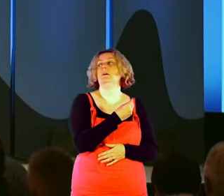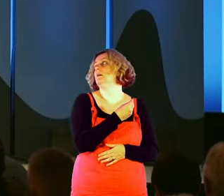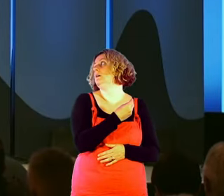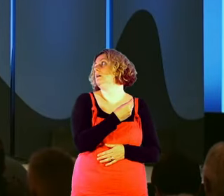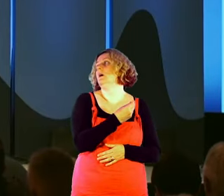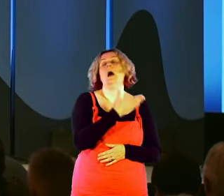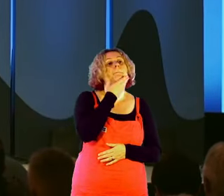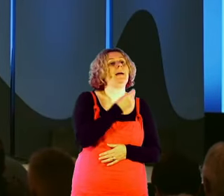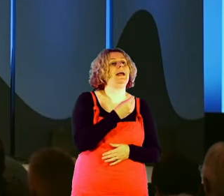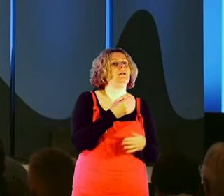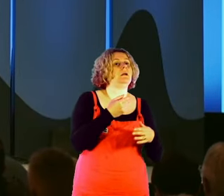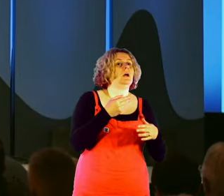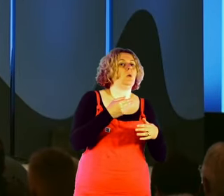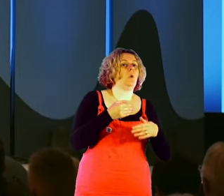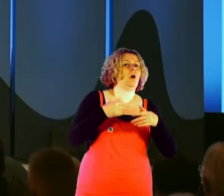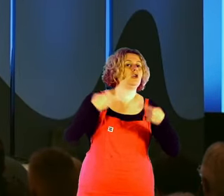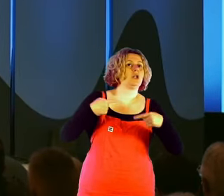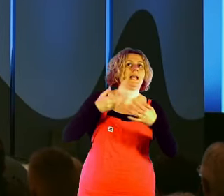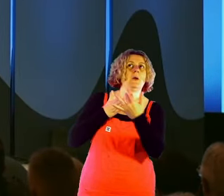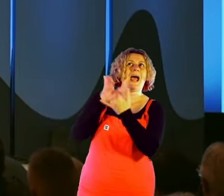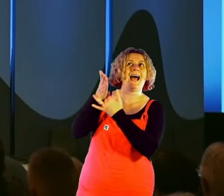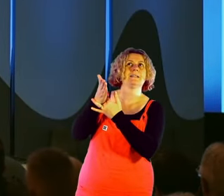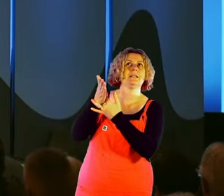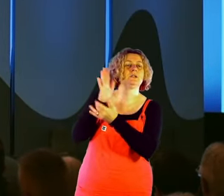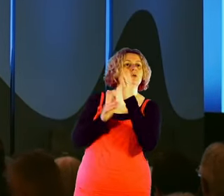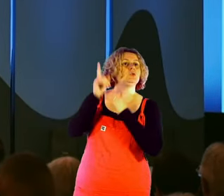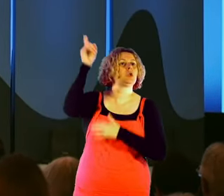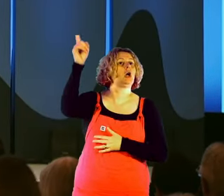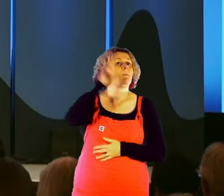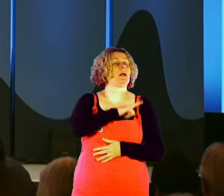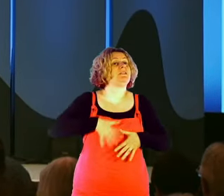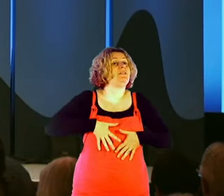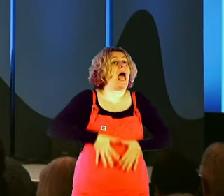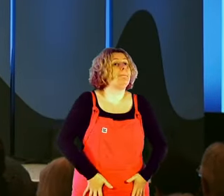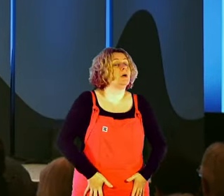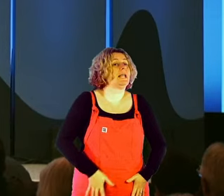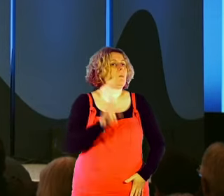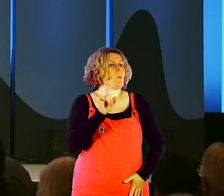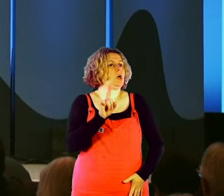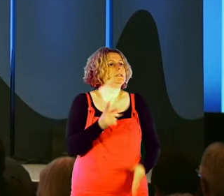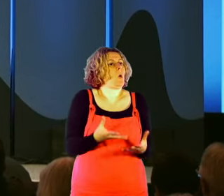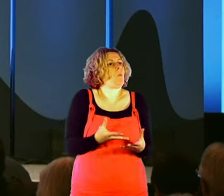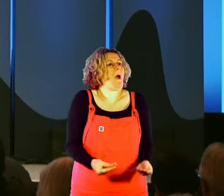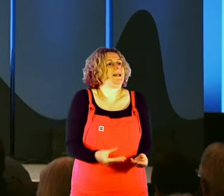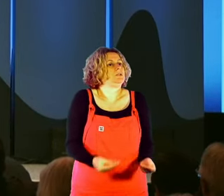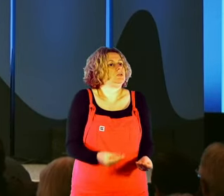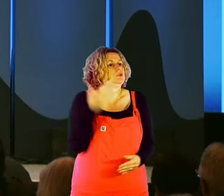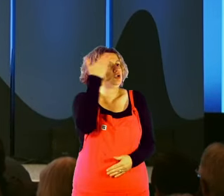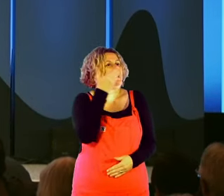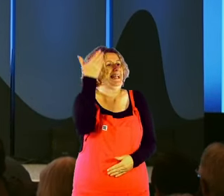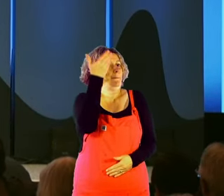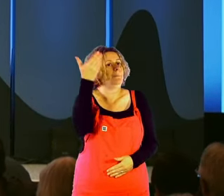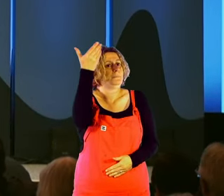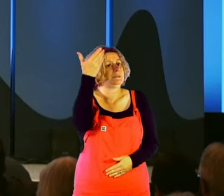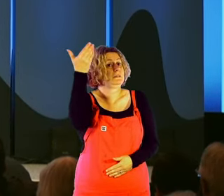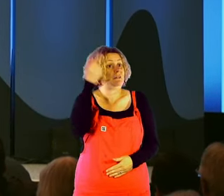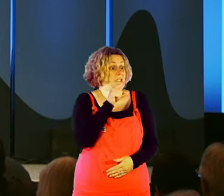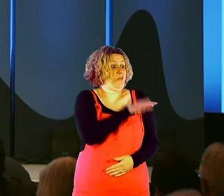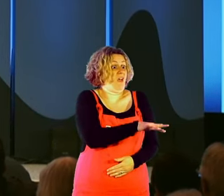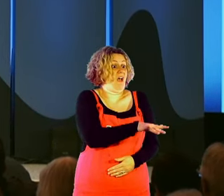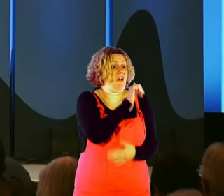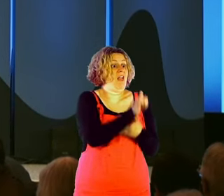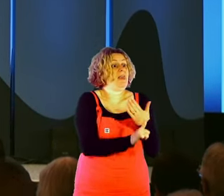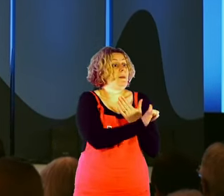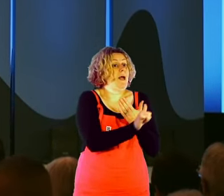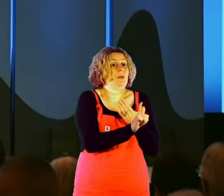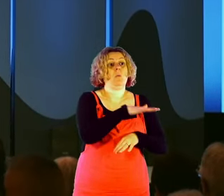wet dreams. That's why we don't talk about it as much in church. But it's also there, and it's also true. And it is also true